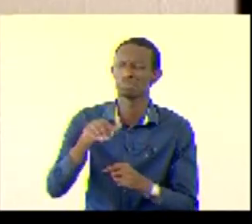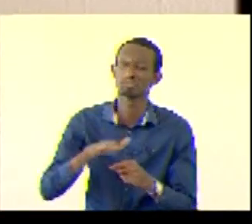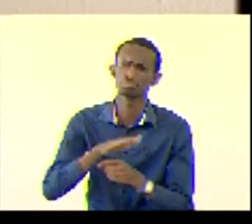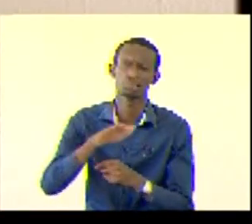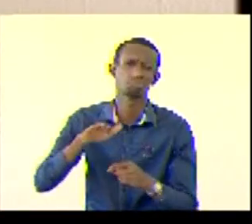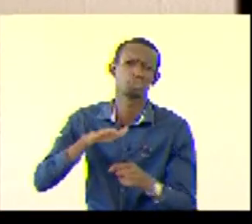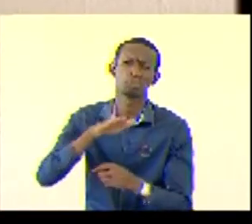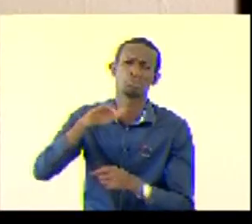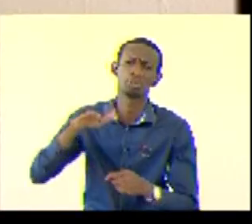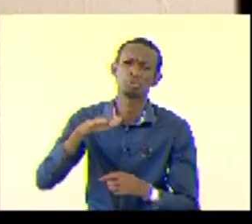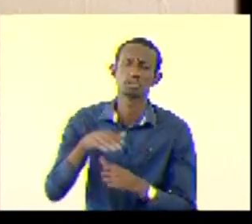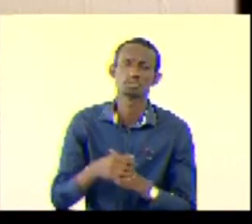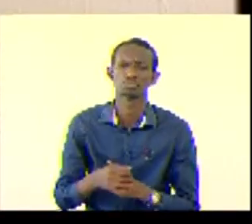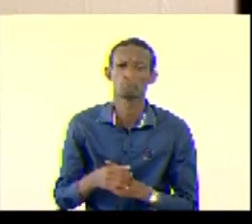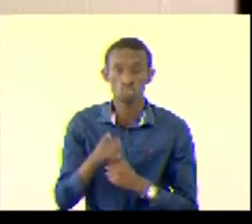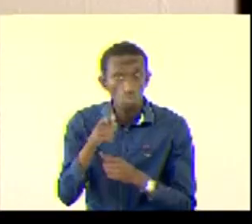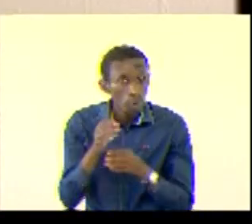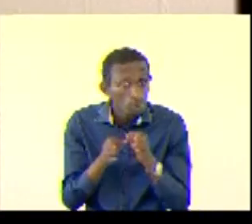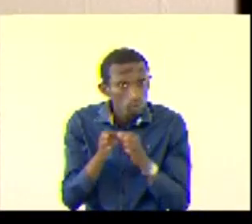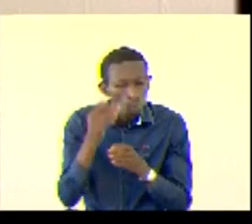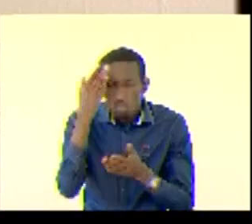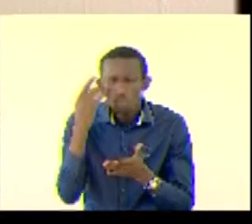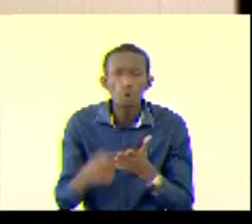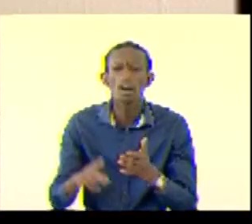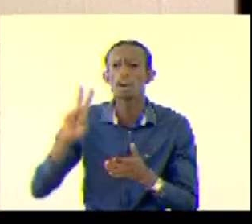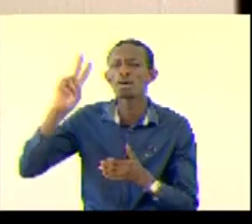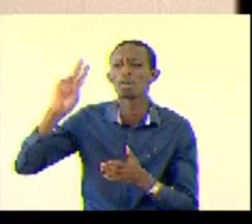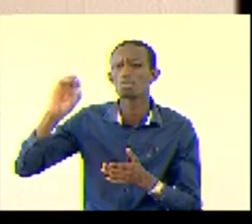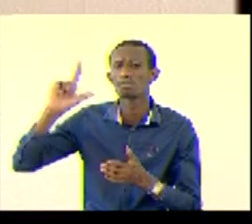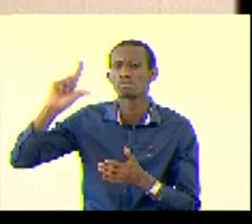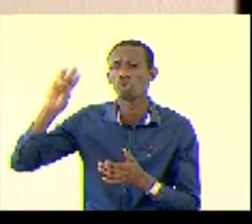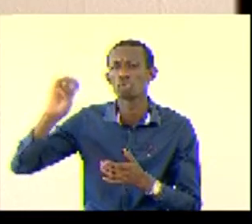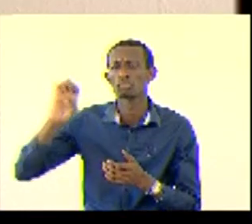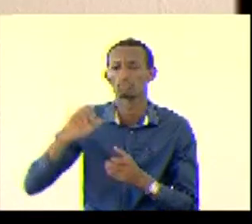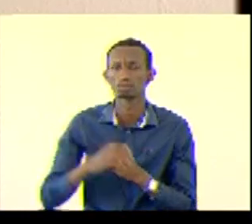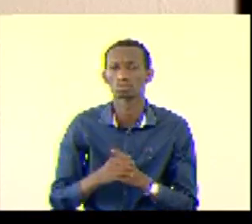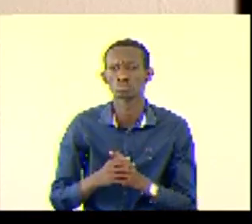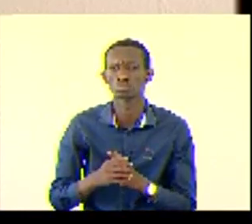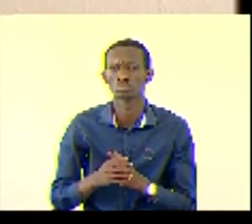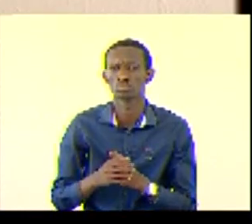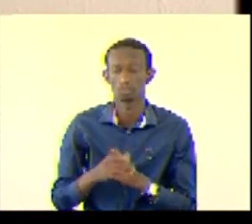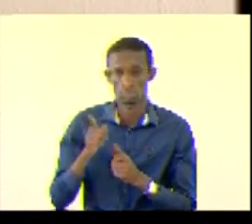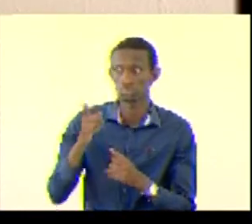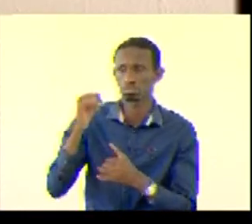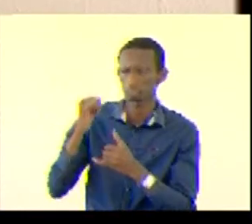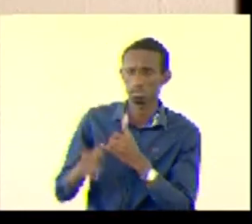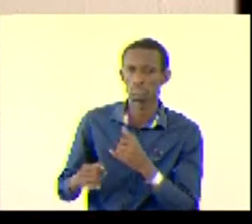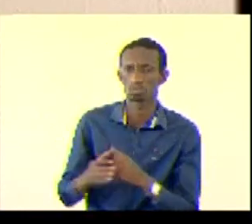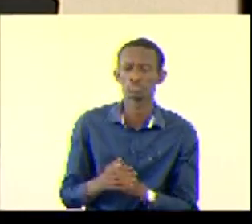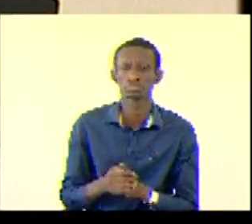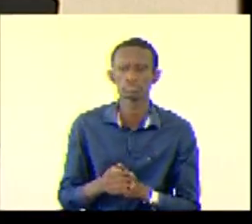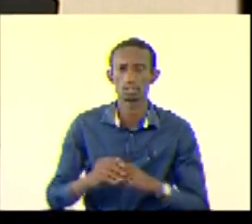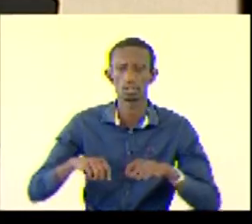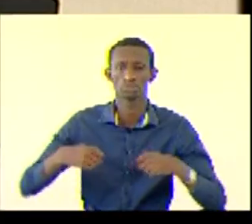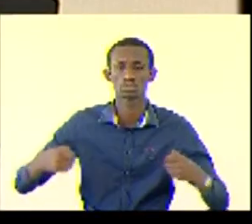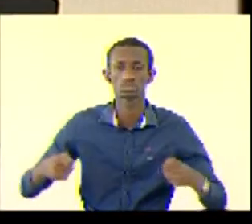the volume of gas does not exceed. So it means that the reaction has ended. That is the end of the reaction at this point here.